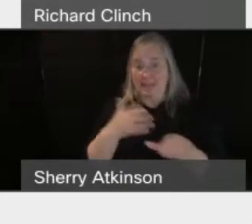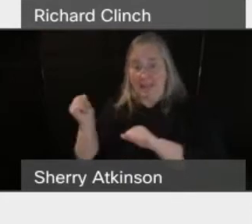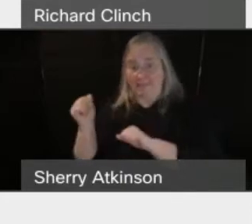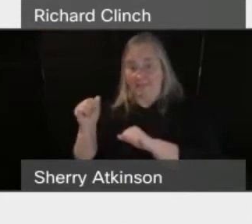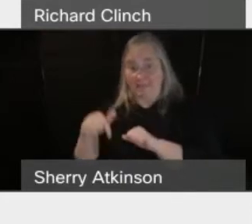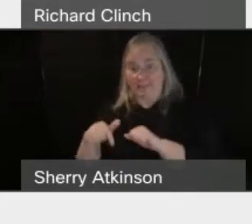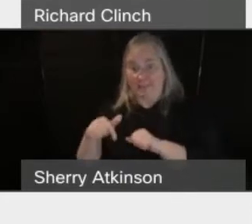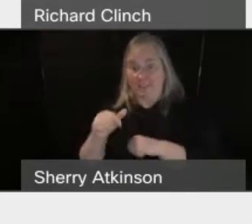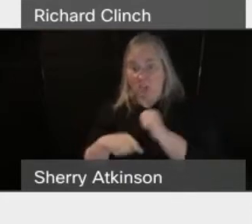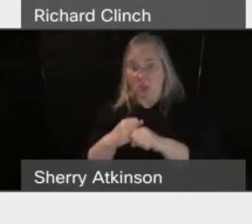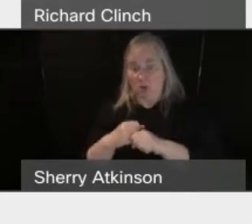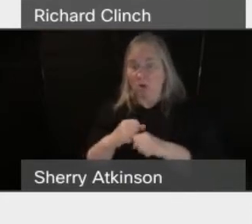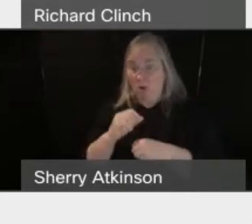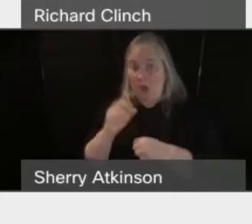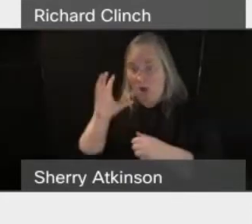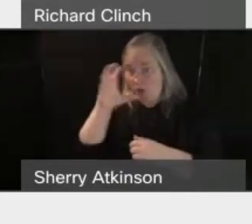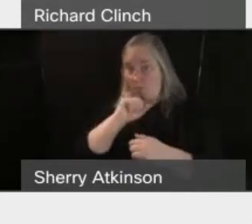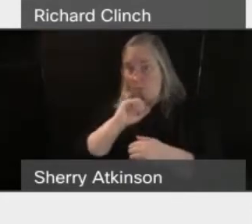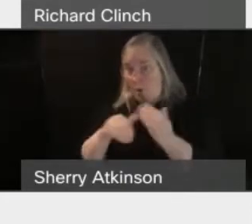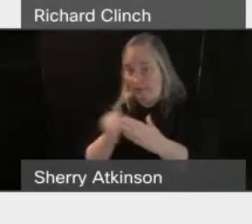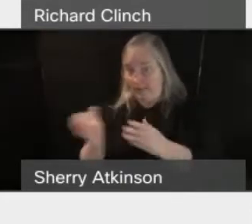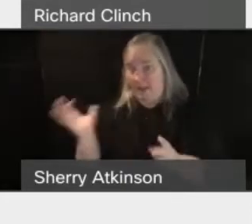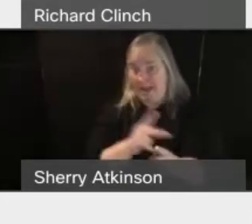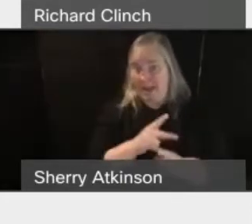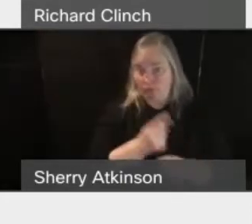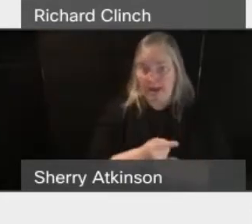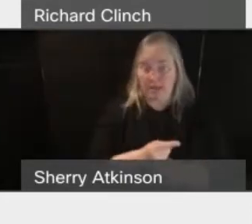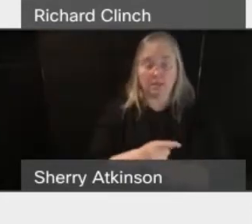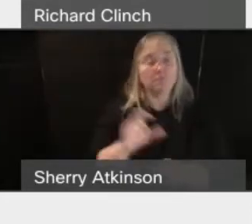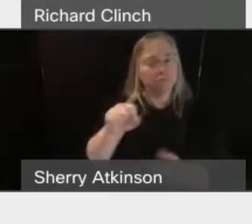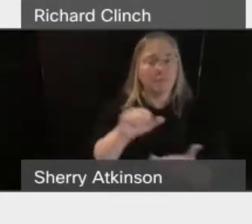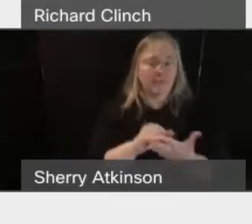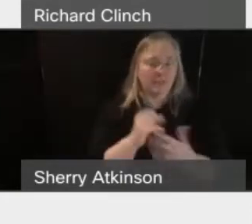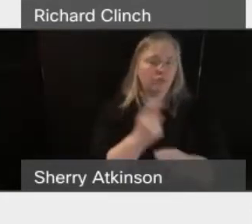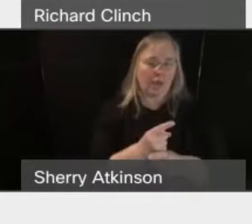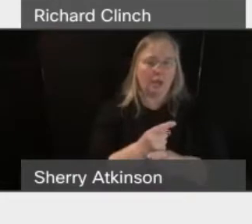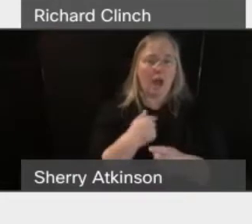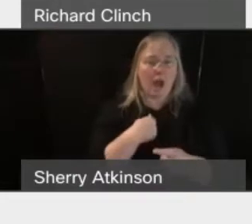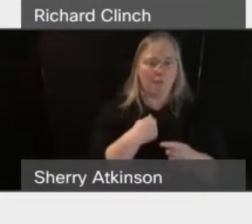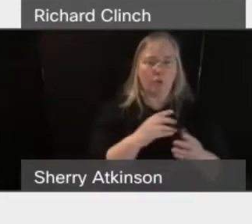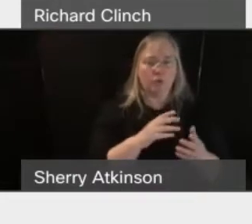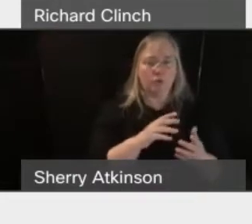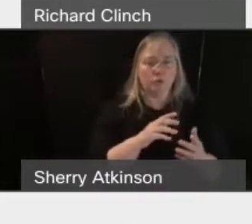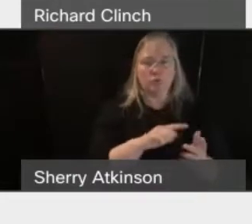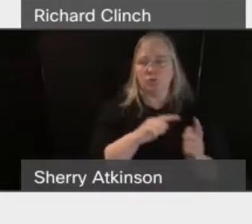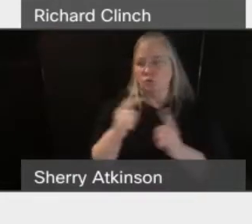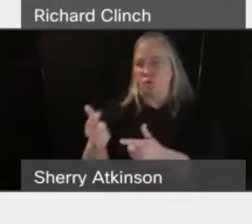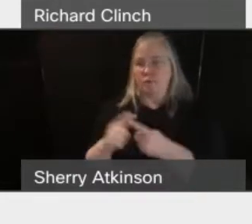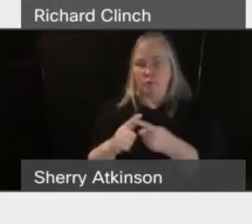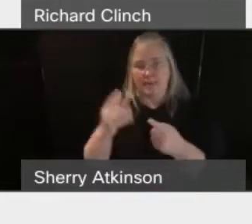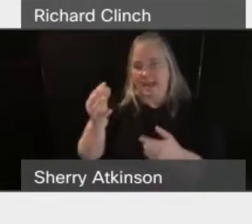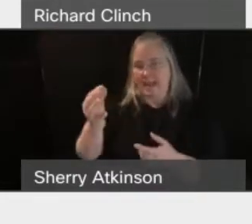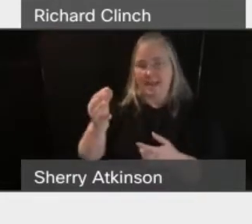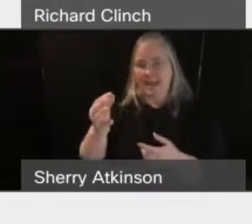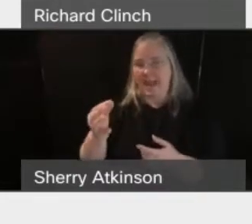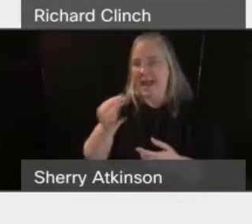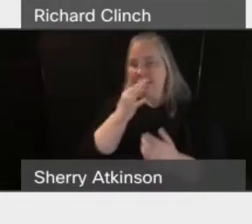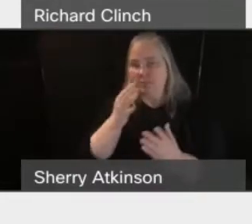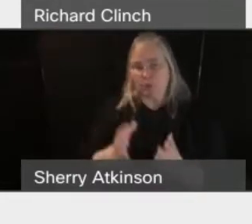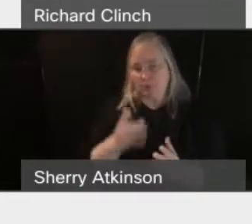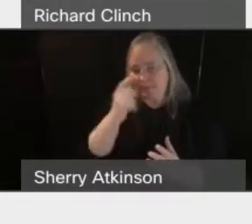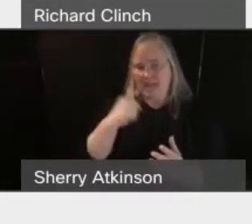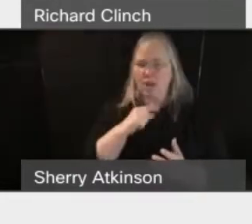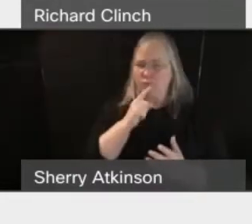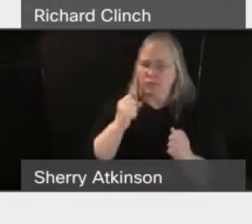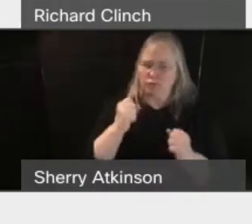correct? That is correct. So I'm going to turn that over to the experts because I have a real